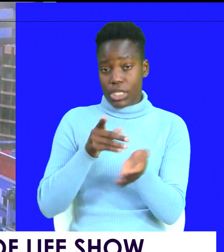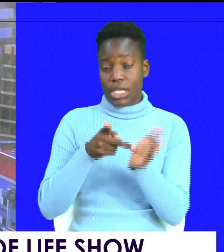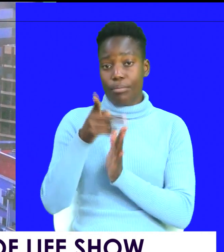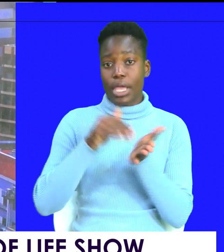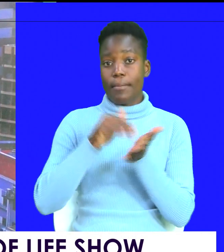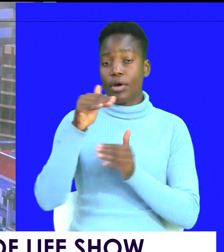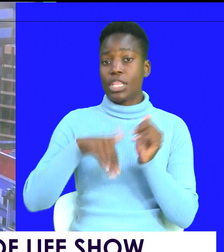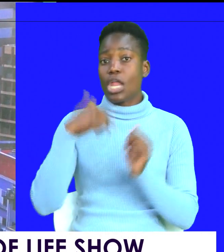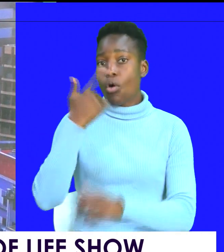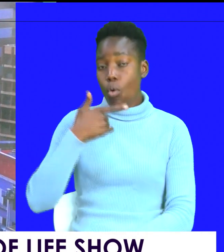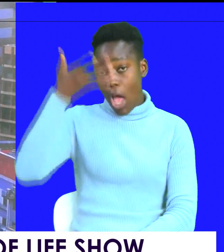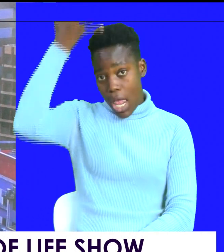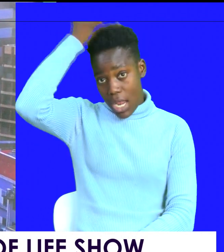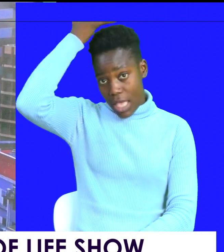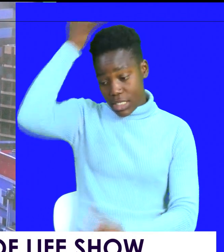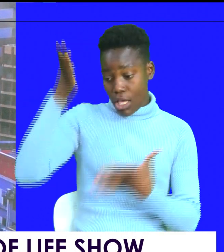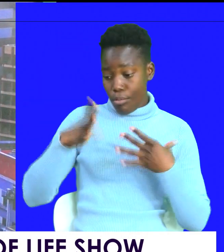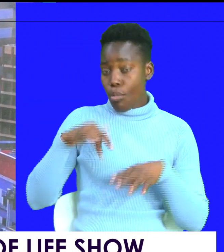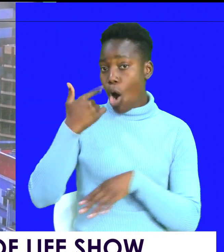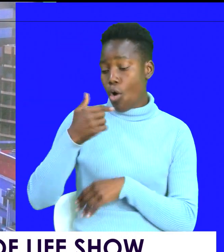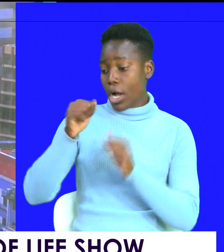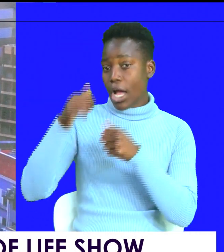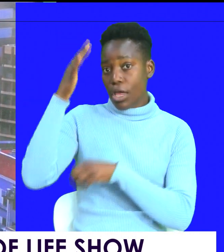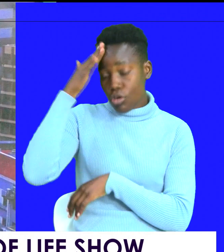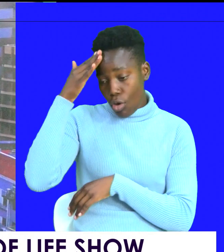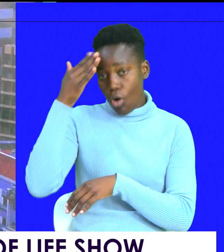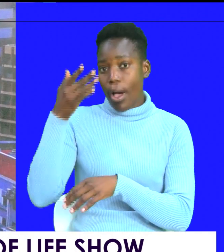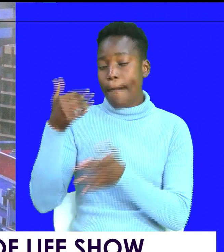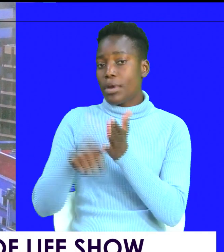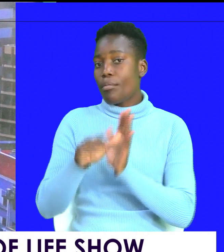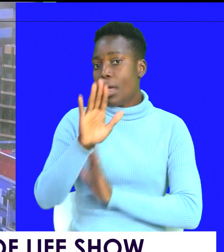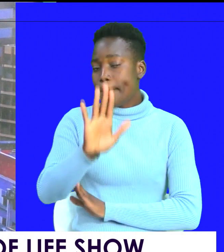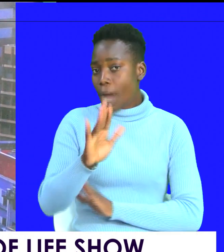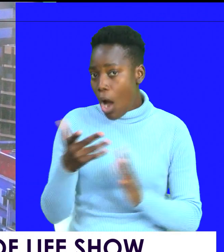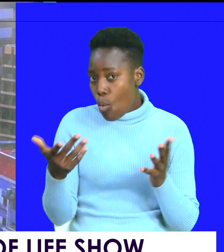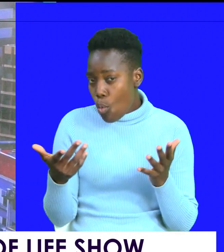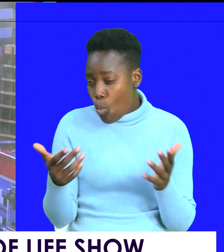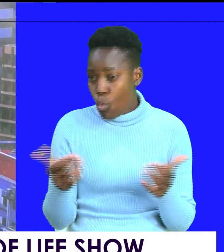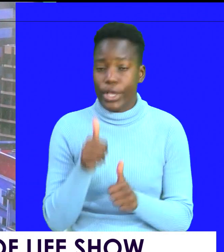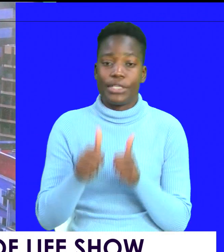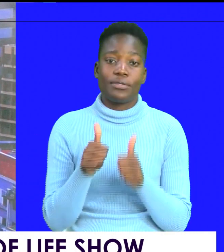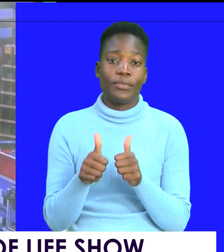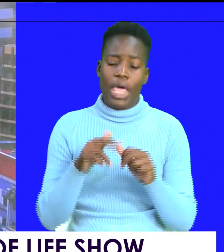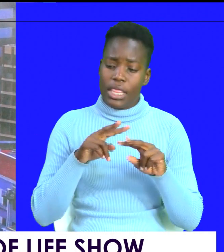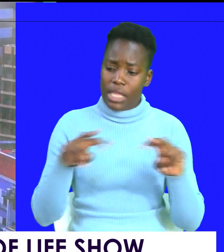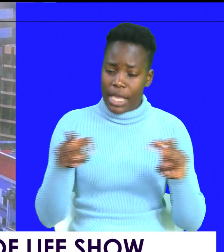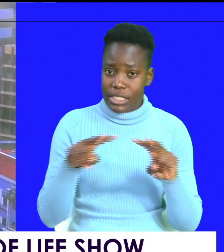nurses. People that can diagnose your problem, look for such places. Diagnose it. Don't just look